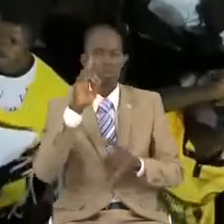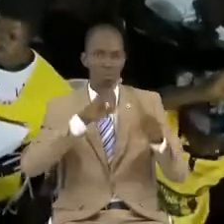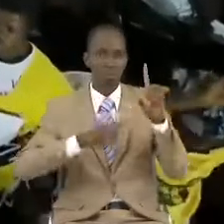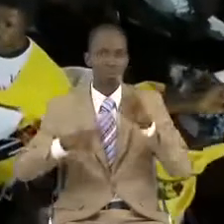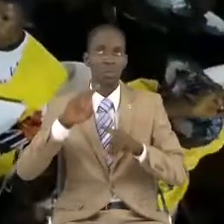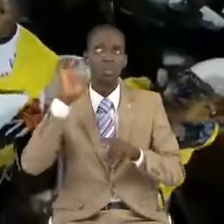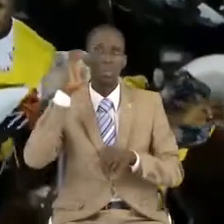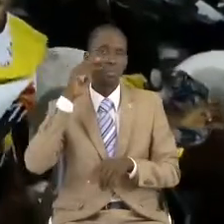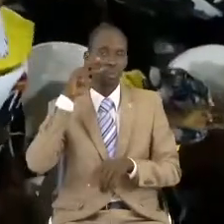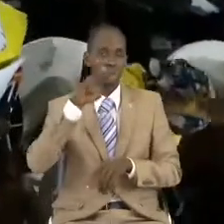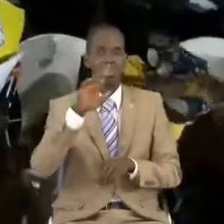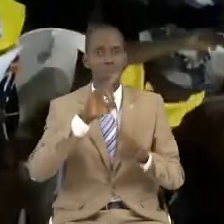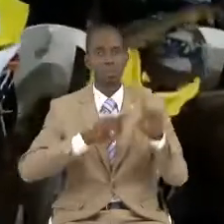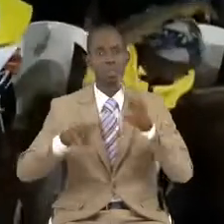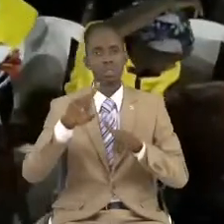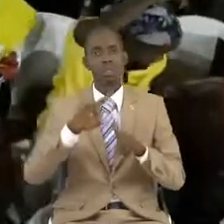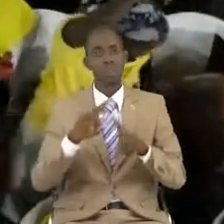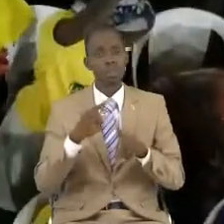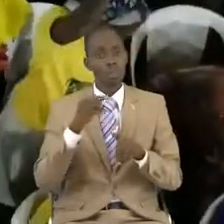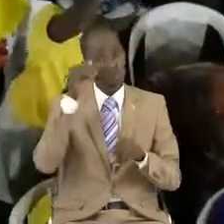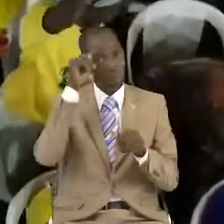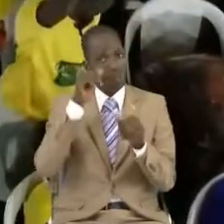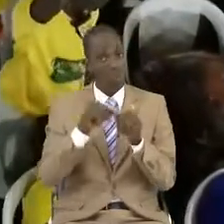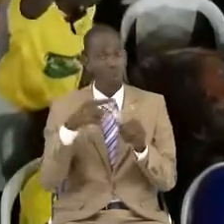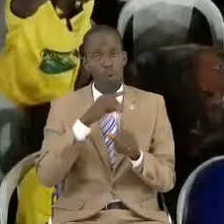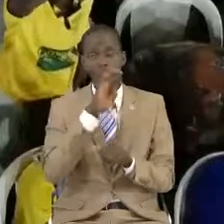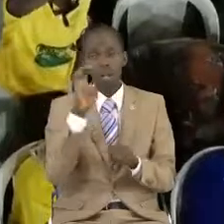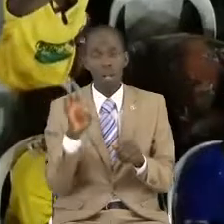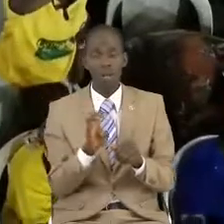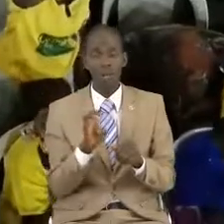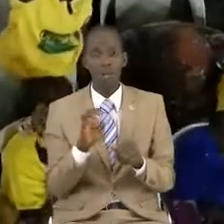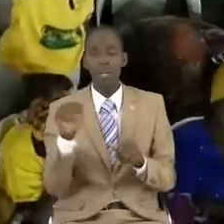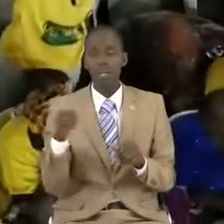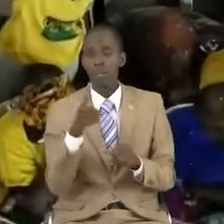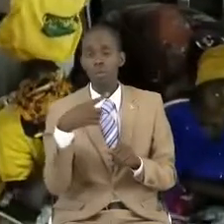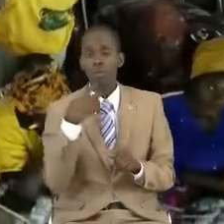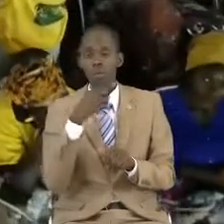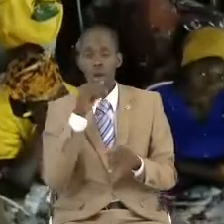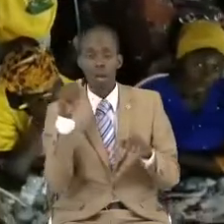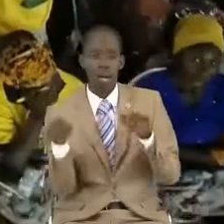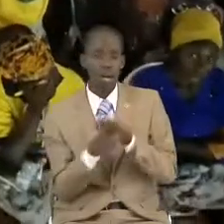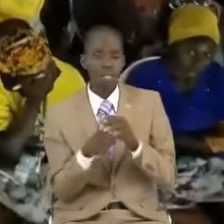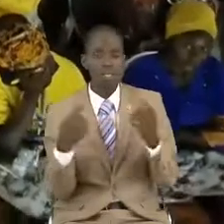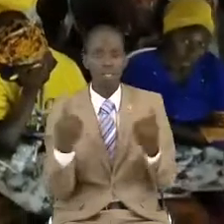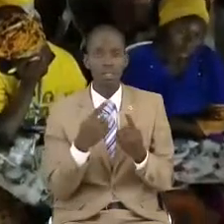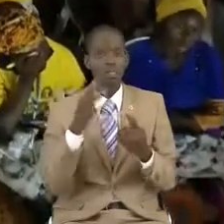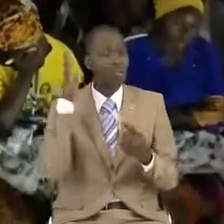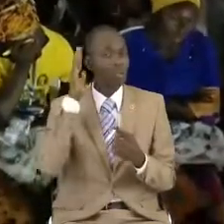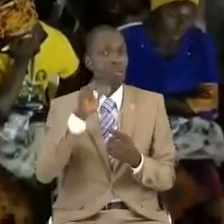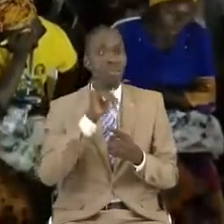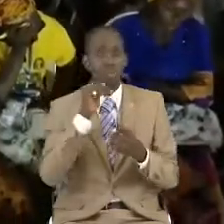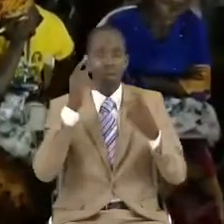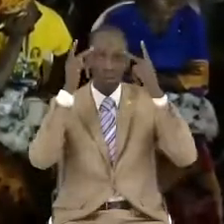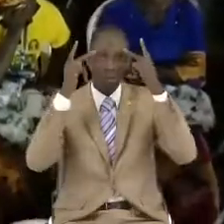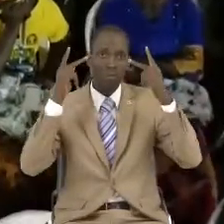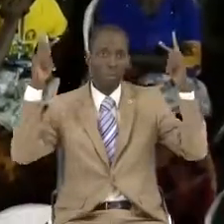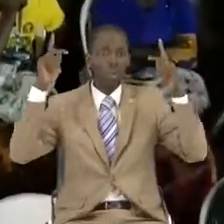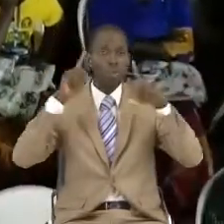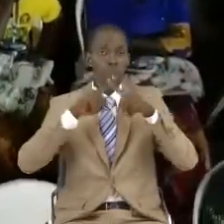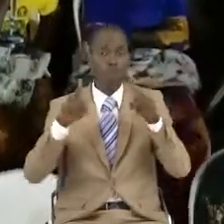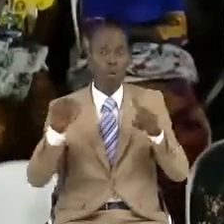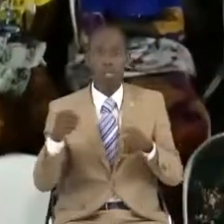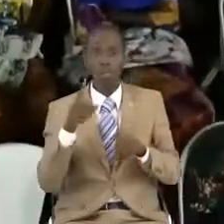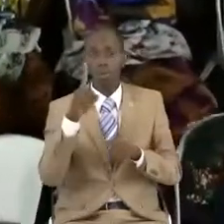also covert the sinner shall not prosper but he that confesses and forsakes them